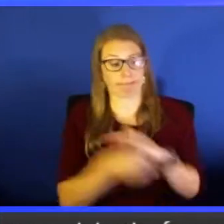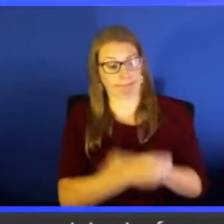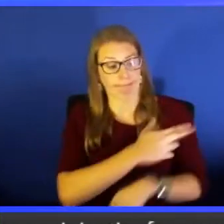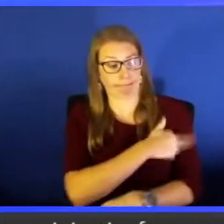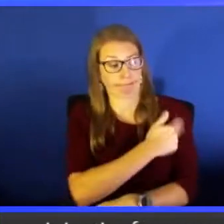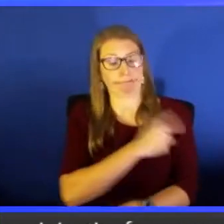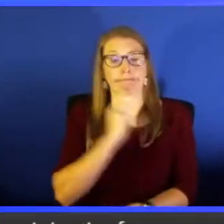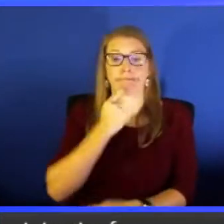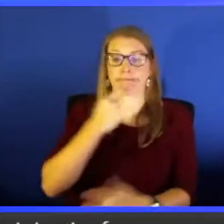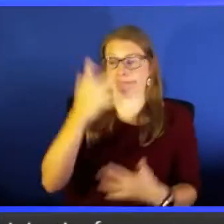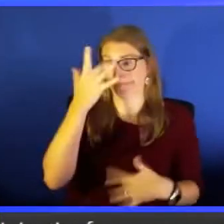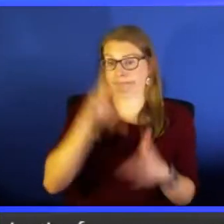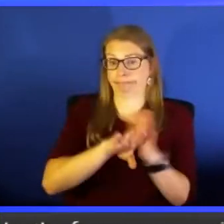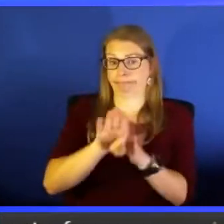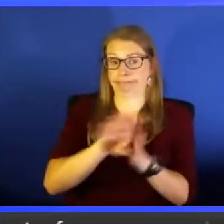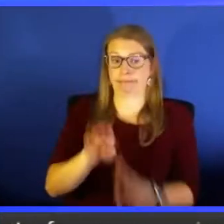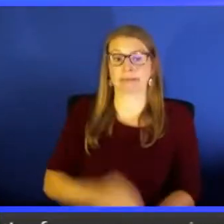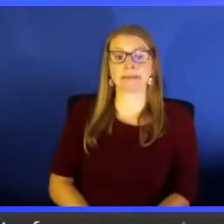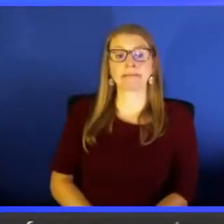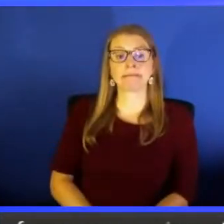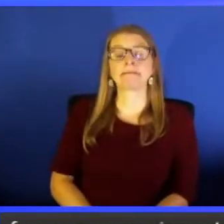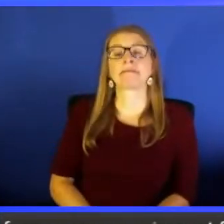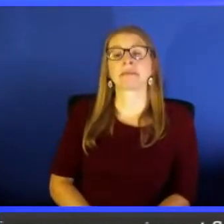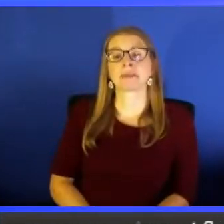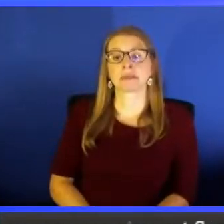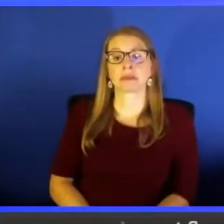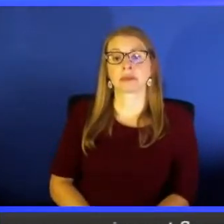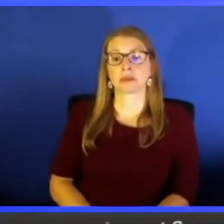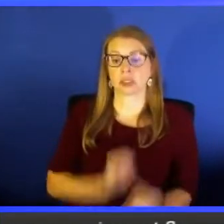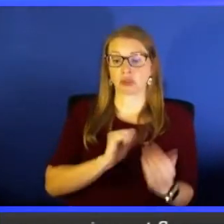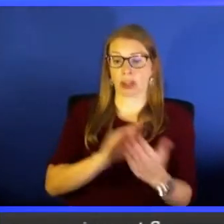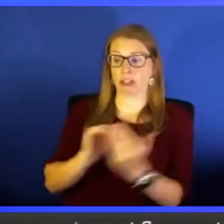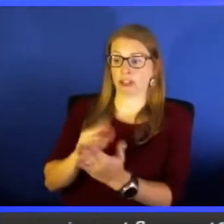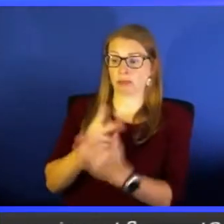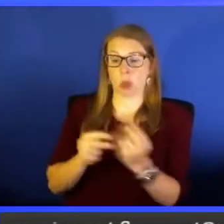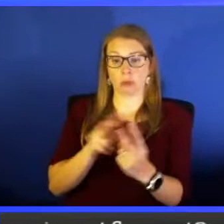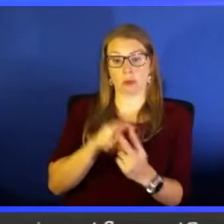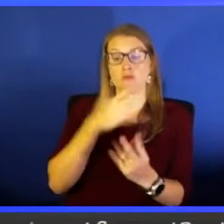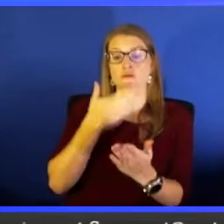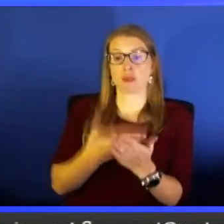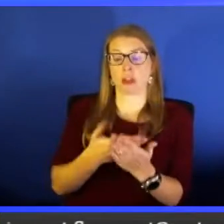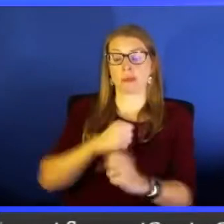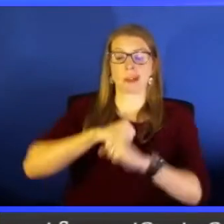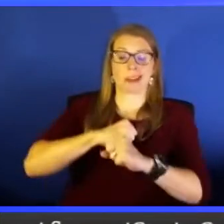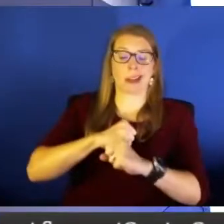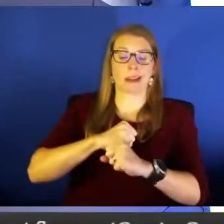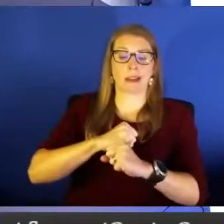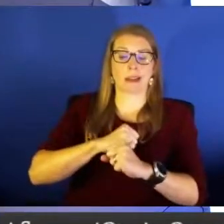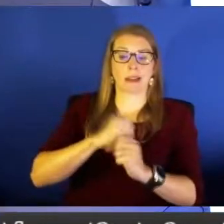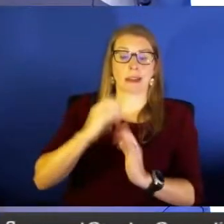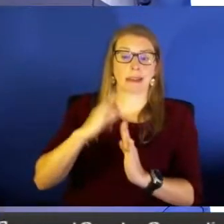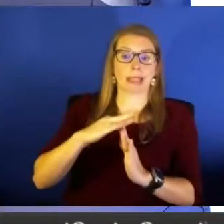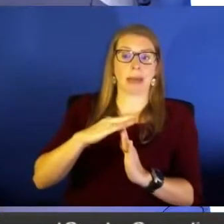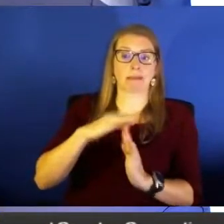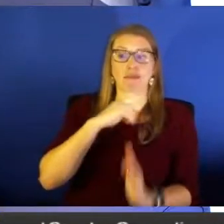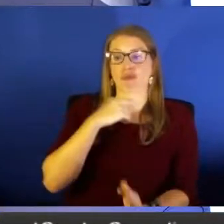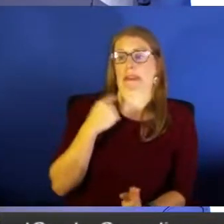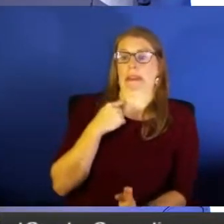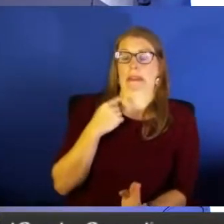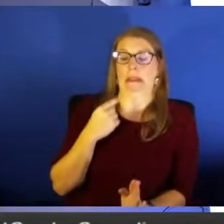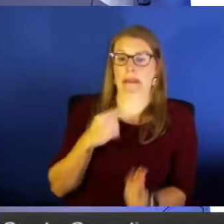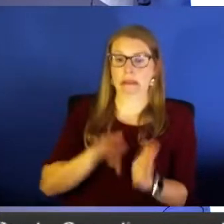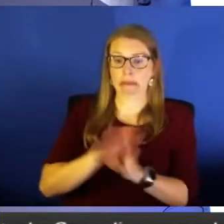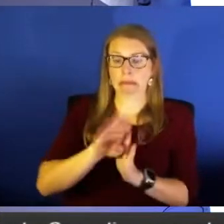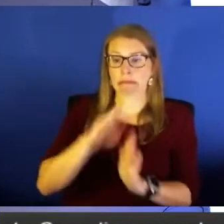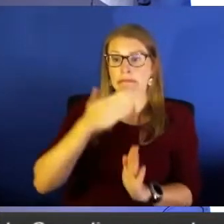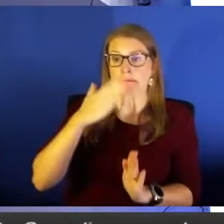disease. So all of these strategies are good, again, to protect the most at risk of our population. We have a lot of community questions that are starting to